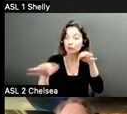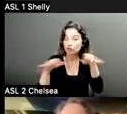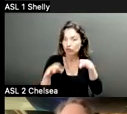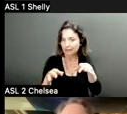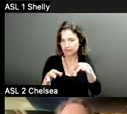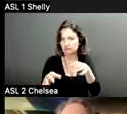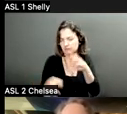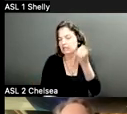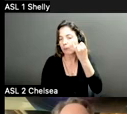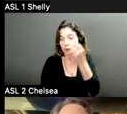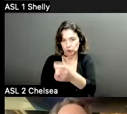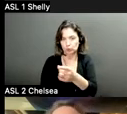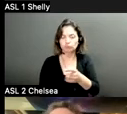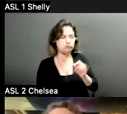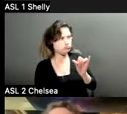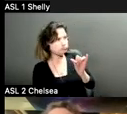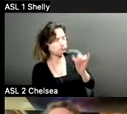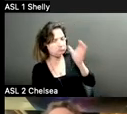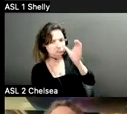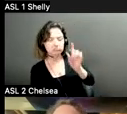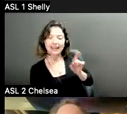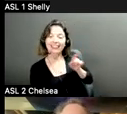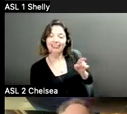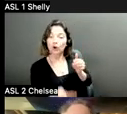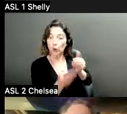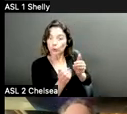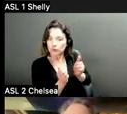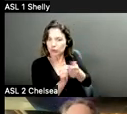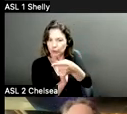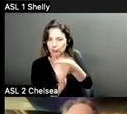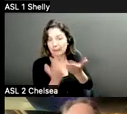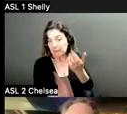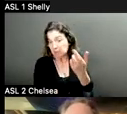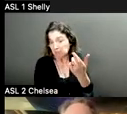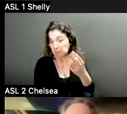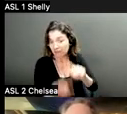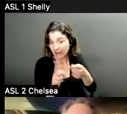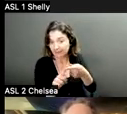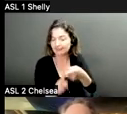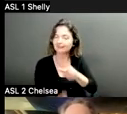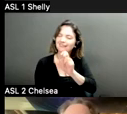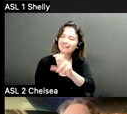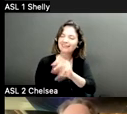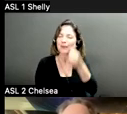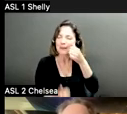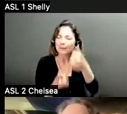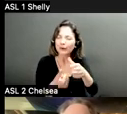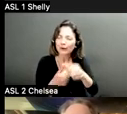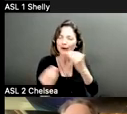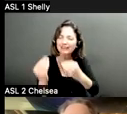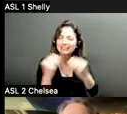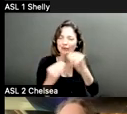you where they have a personal relationship with you and would say, hey, remember that dinner I made last